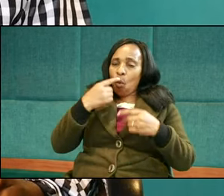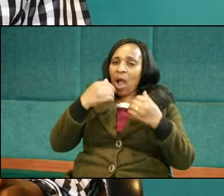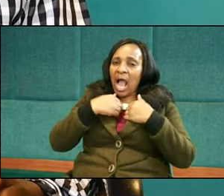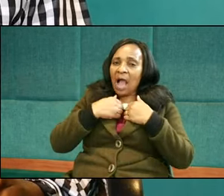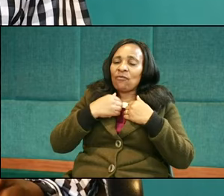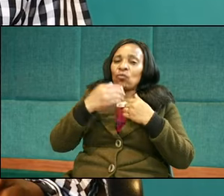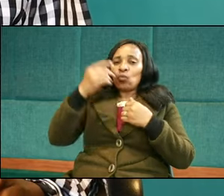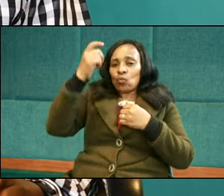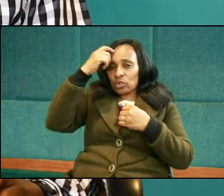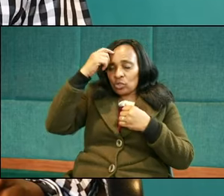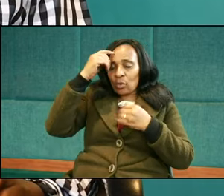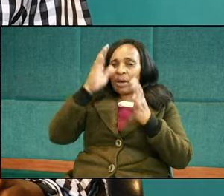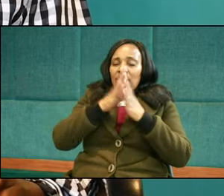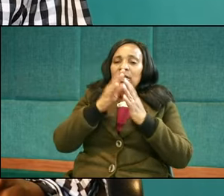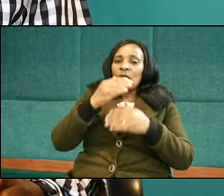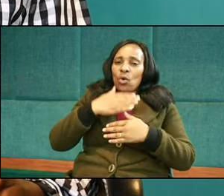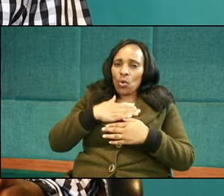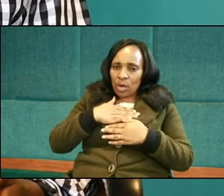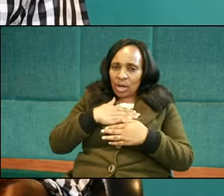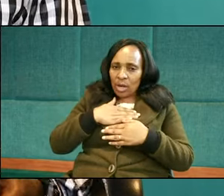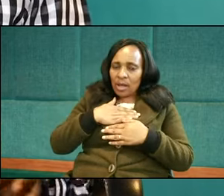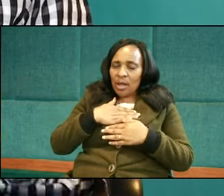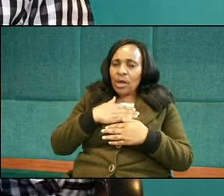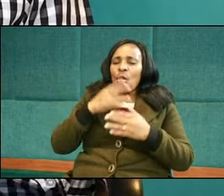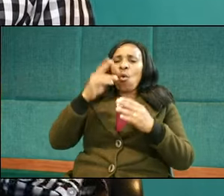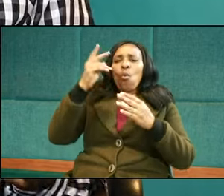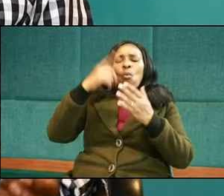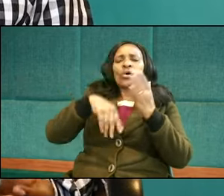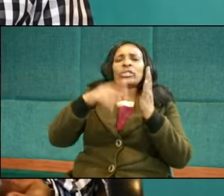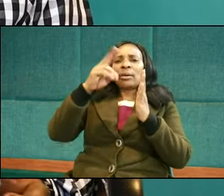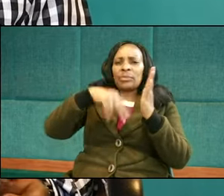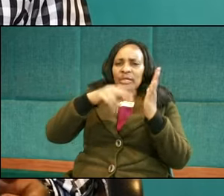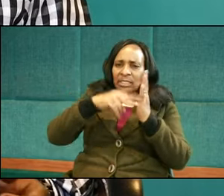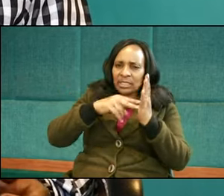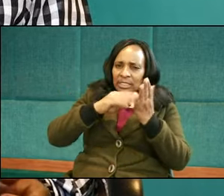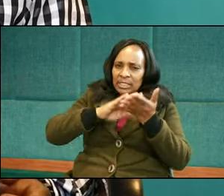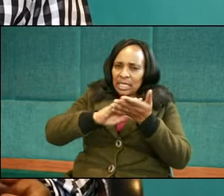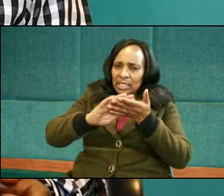wisdom and honor." What I'm reading are the Confessions of